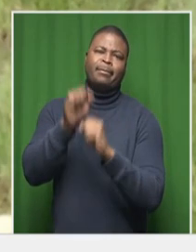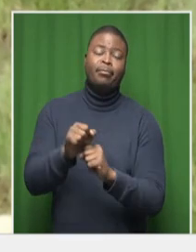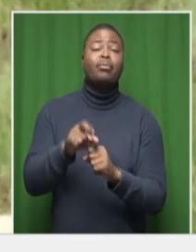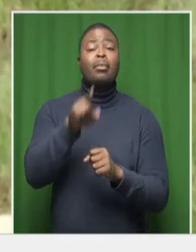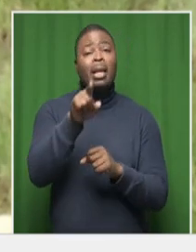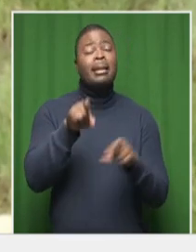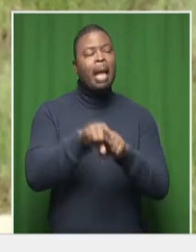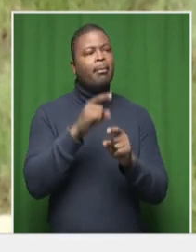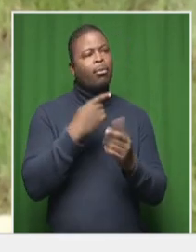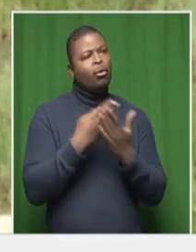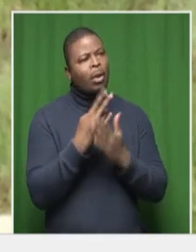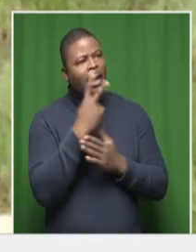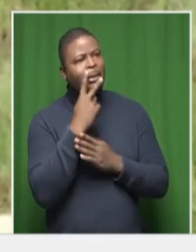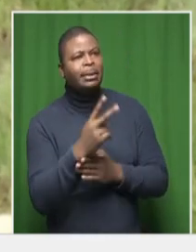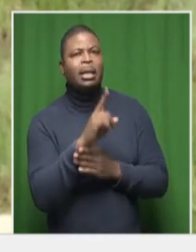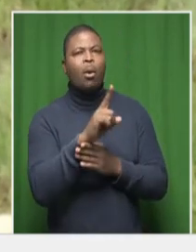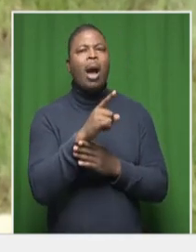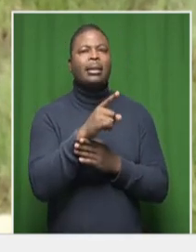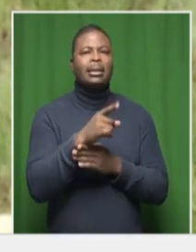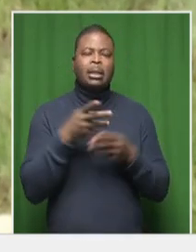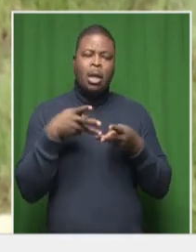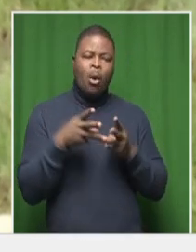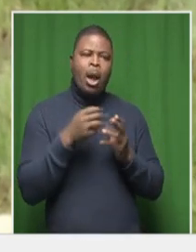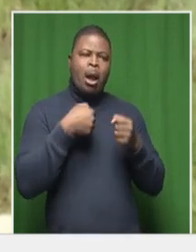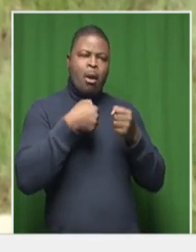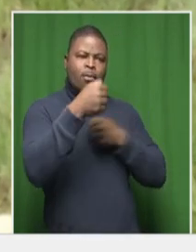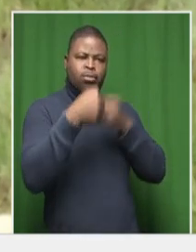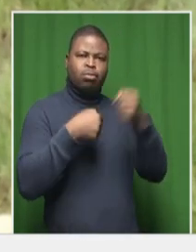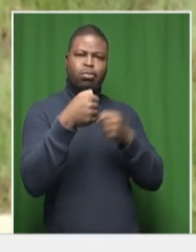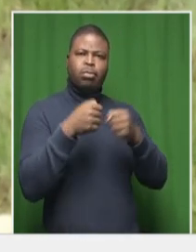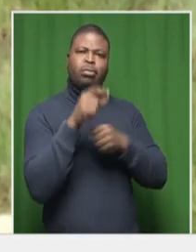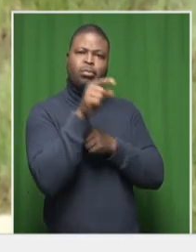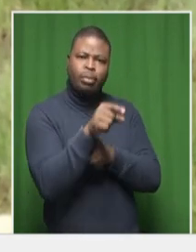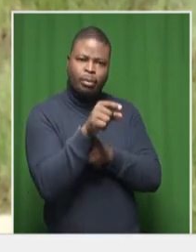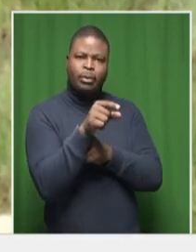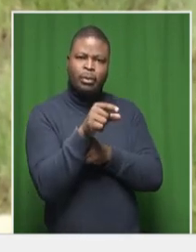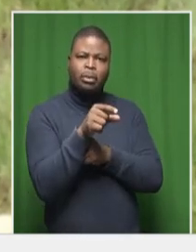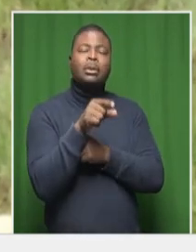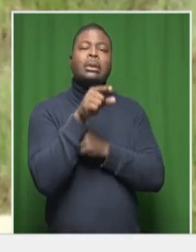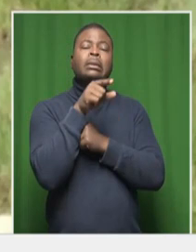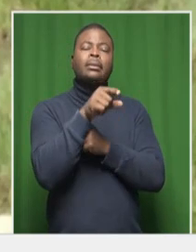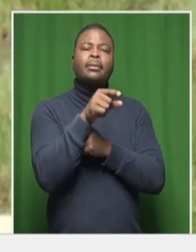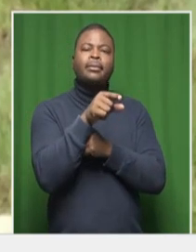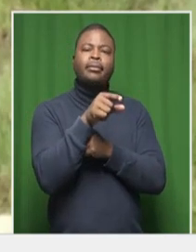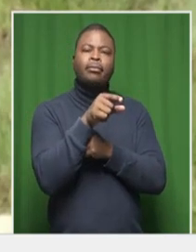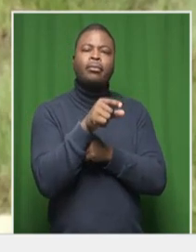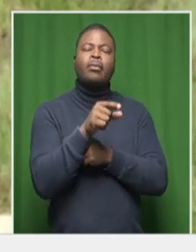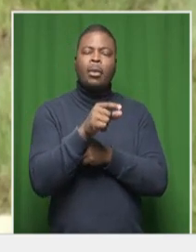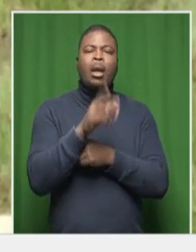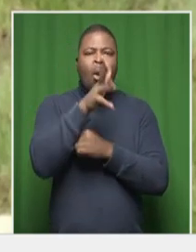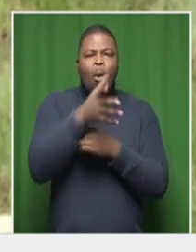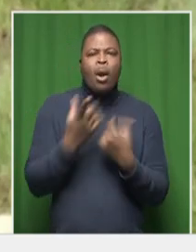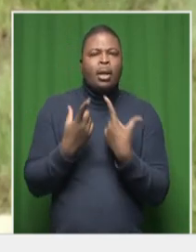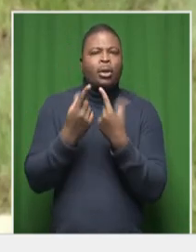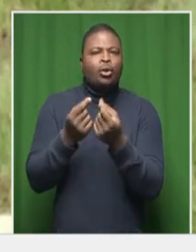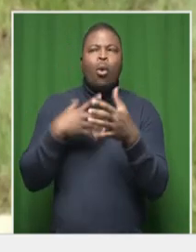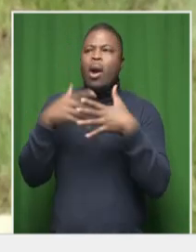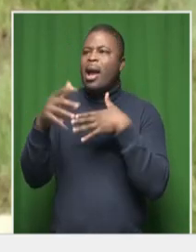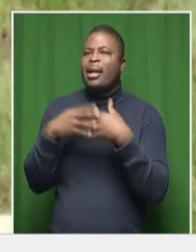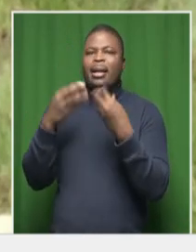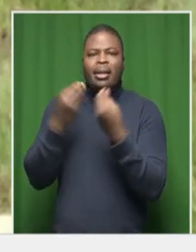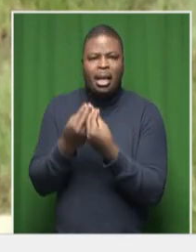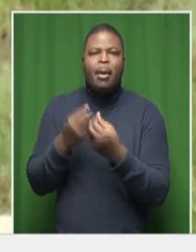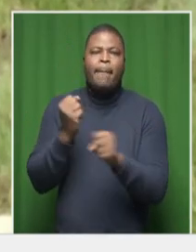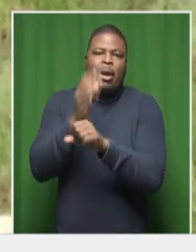see throughout his deployments in any field, as I said, he would do everything to be the best.